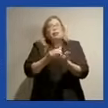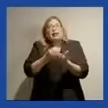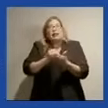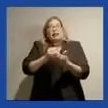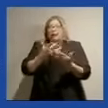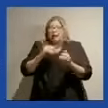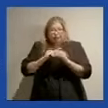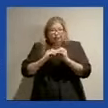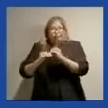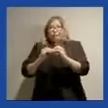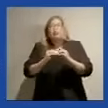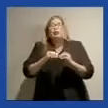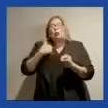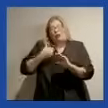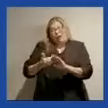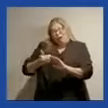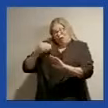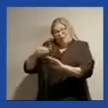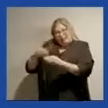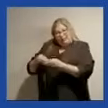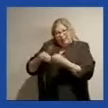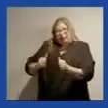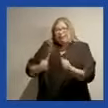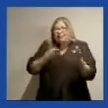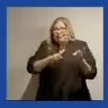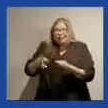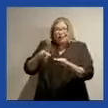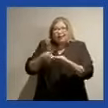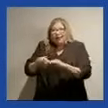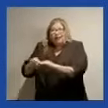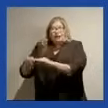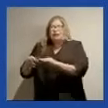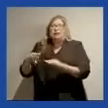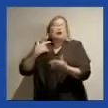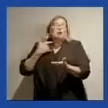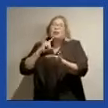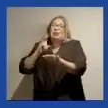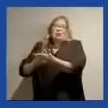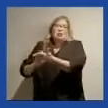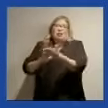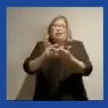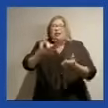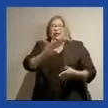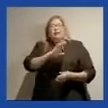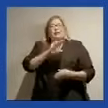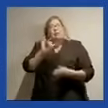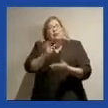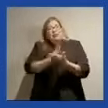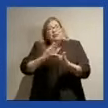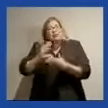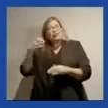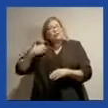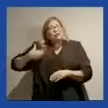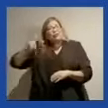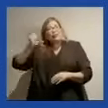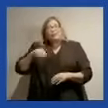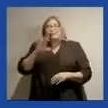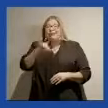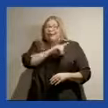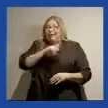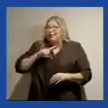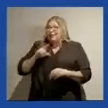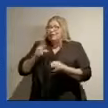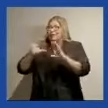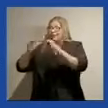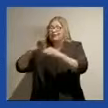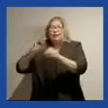concert with an early action. We want to applaud the budget chairs. I want to applaud legislative leaders for their support and their recognition, the